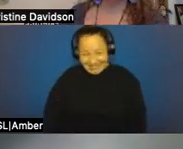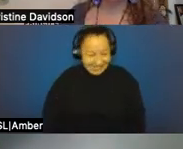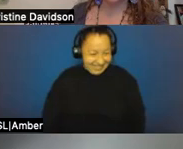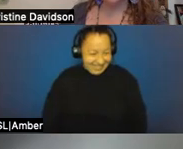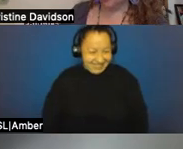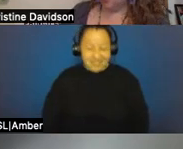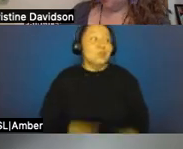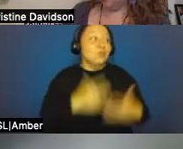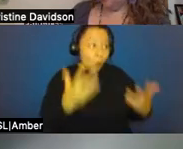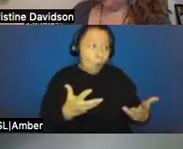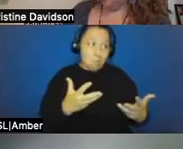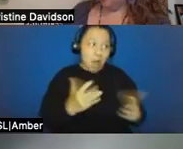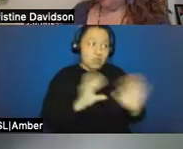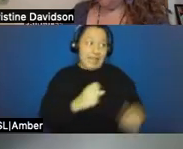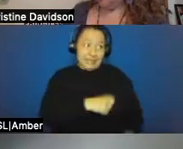you. Yeah.